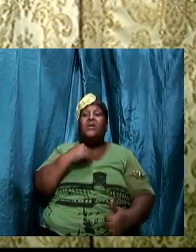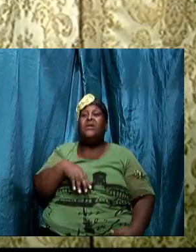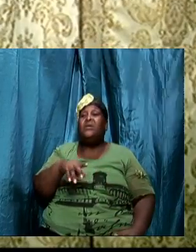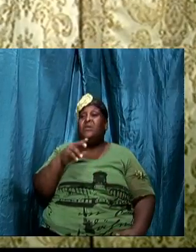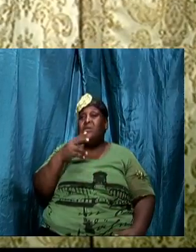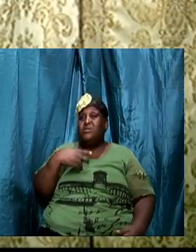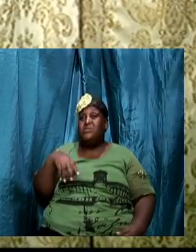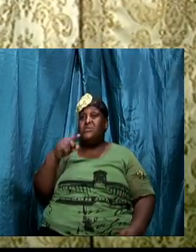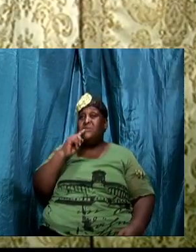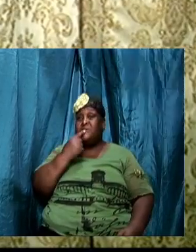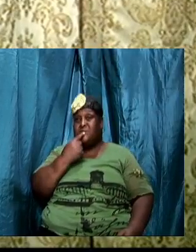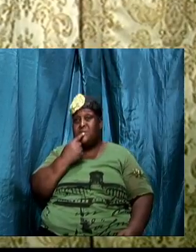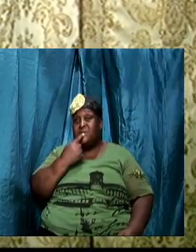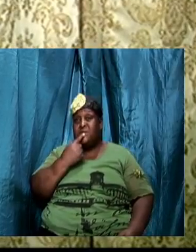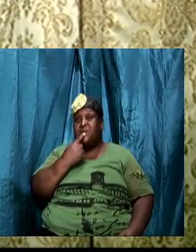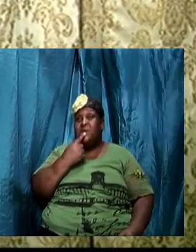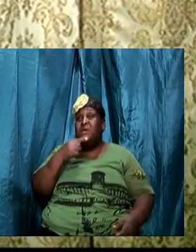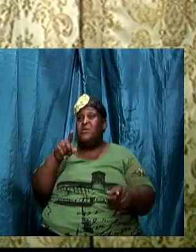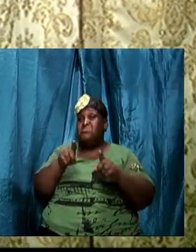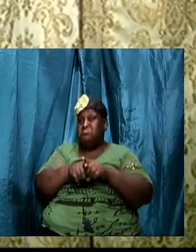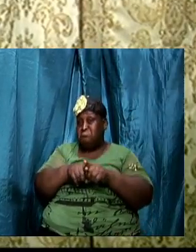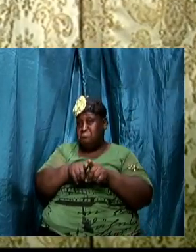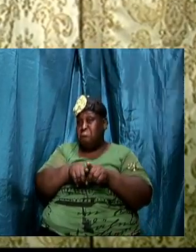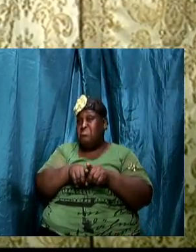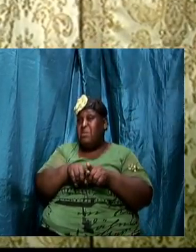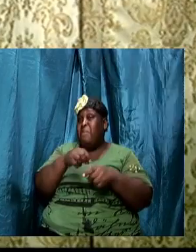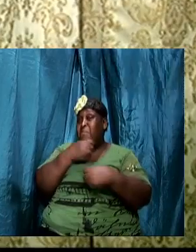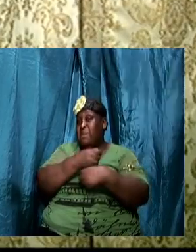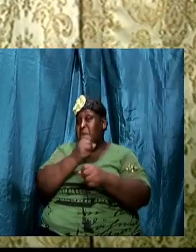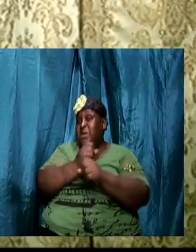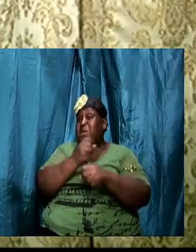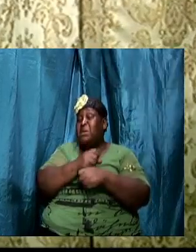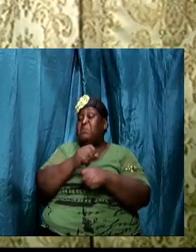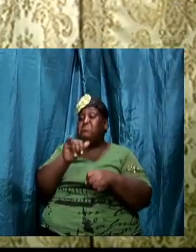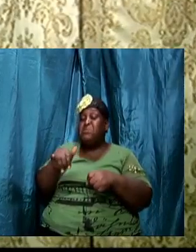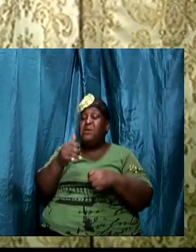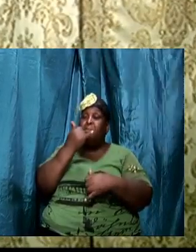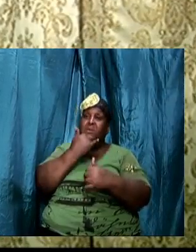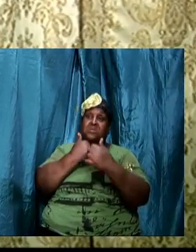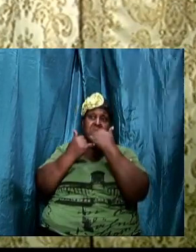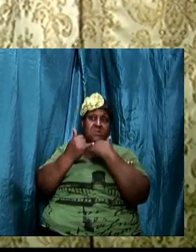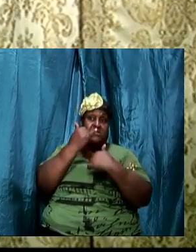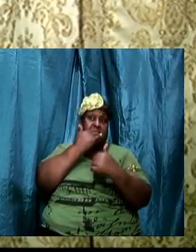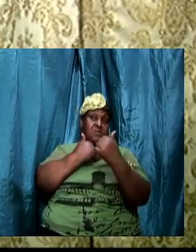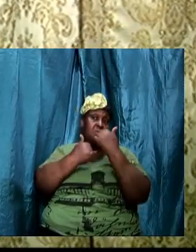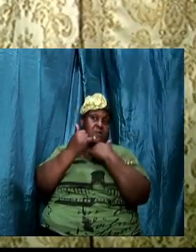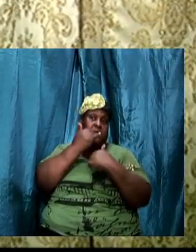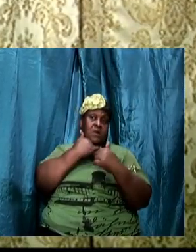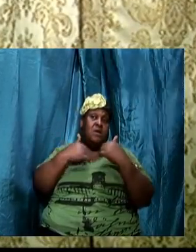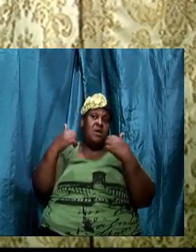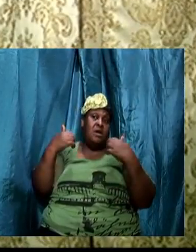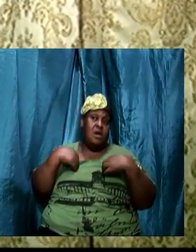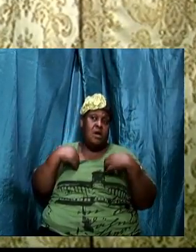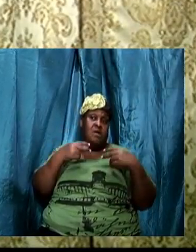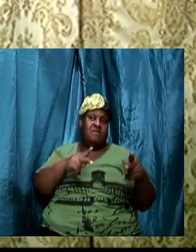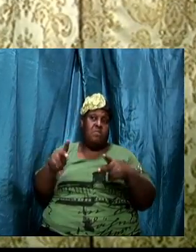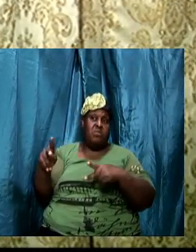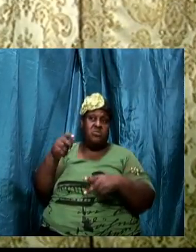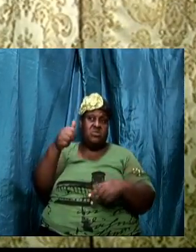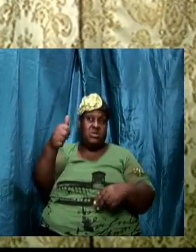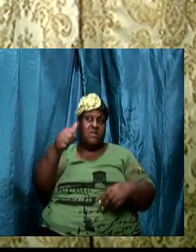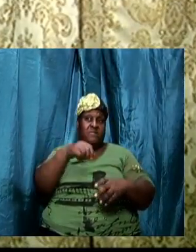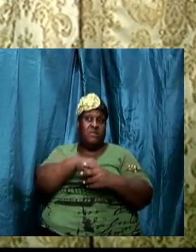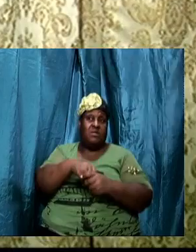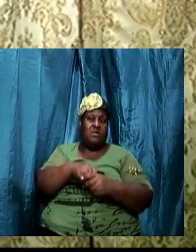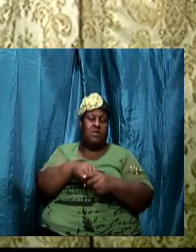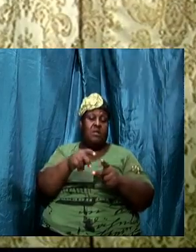crucially, they have, as a result of making that mistake, have put themselves in a